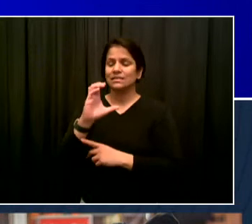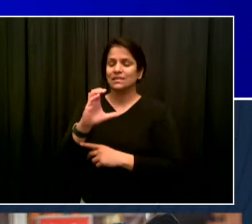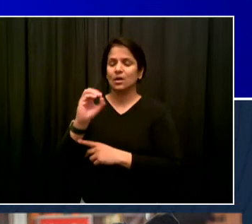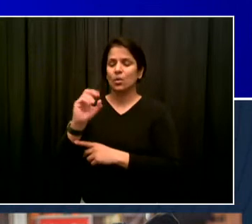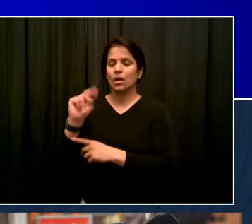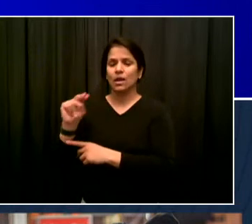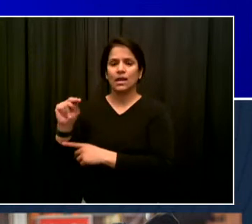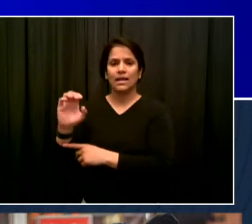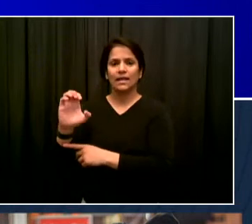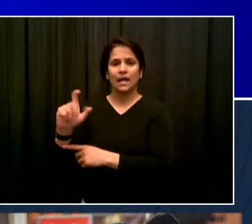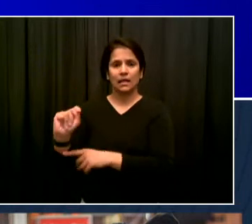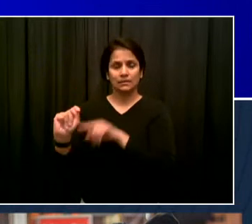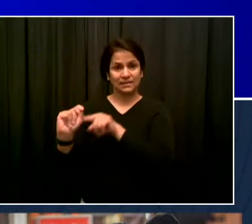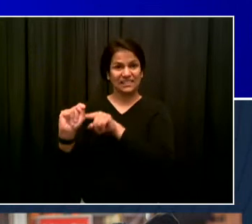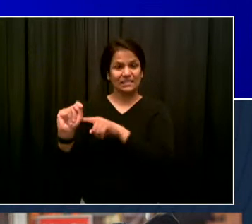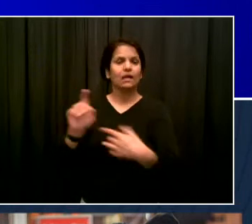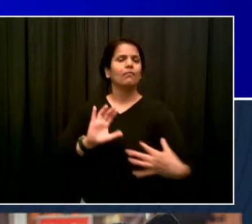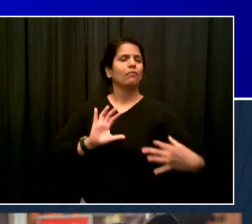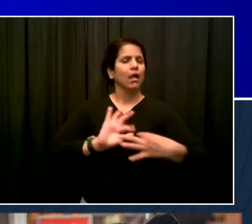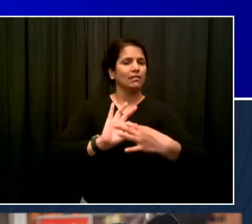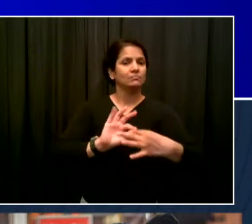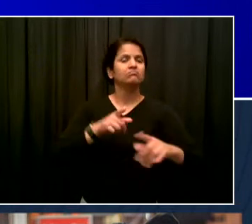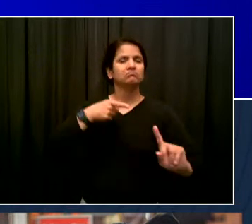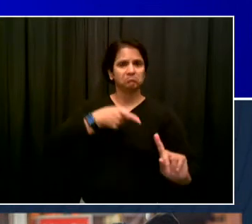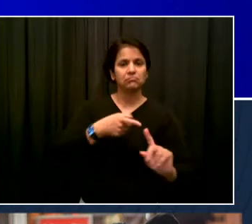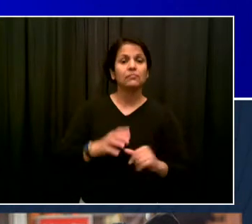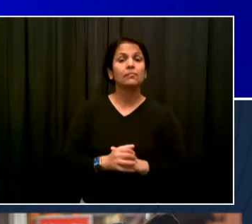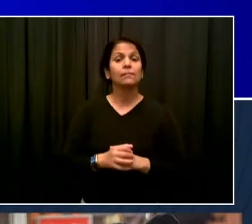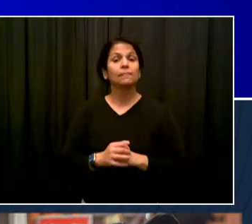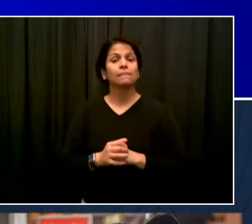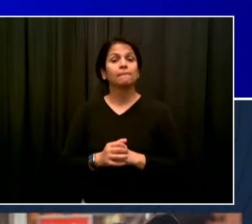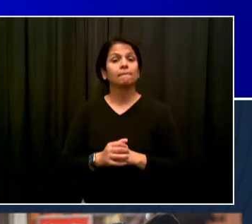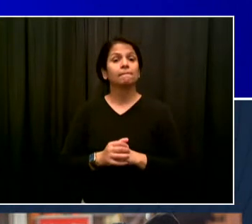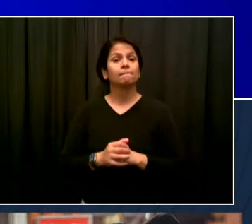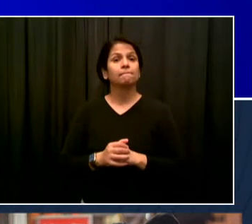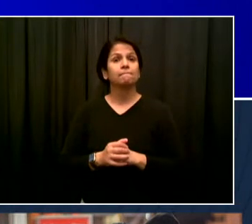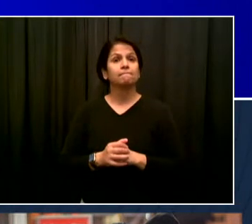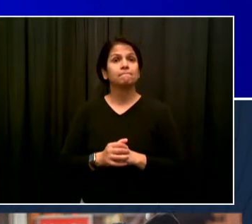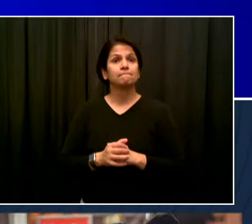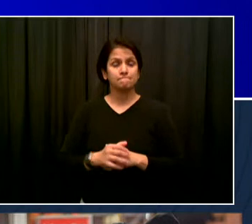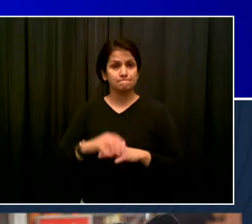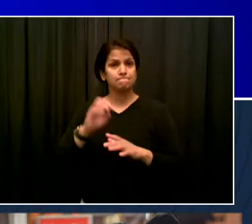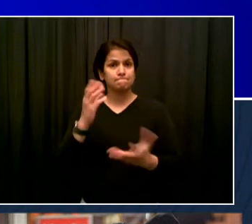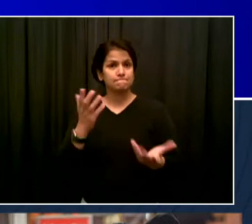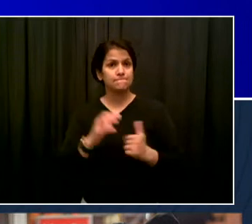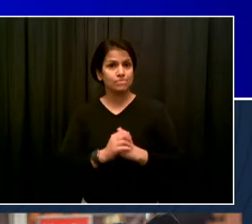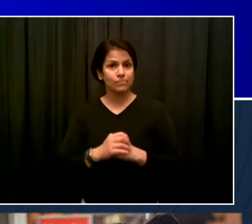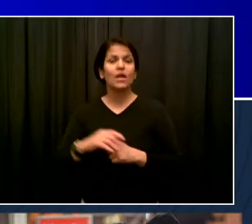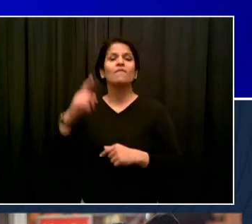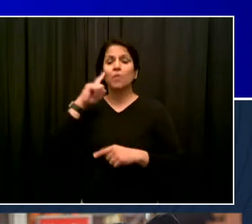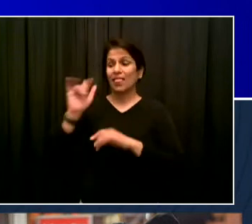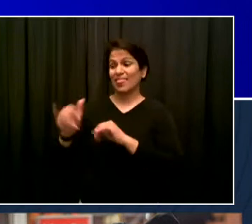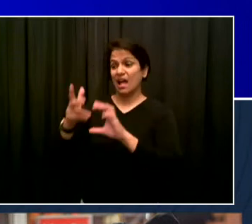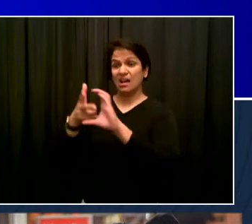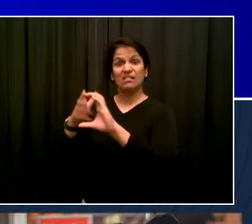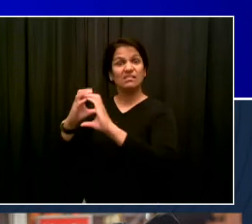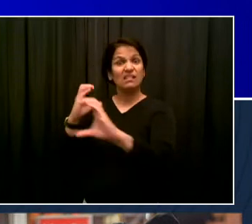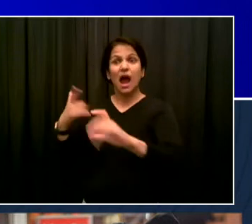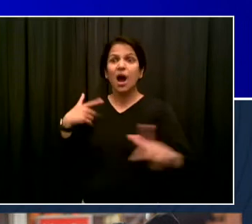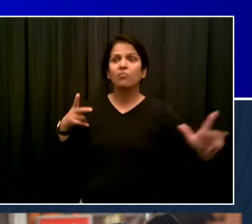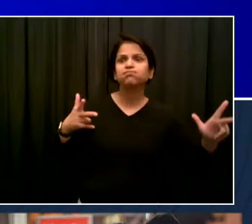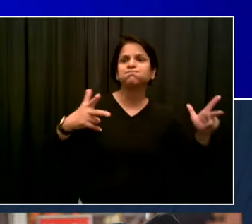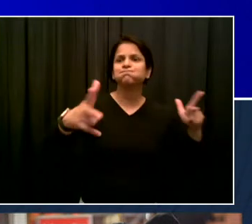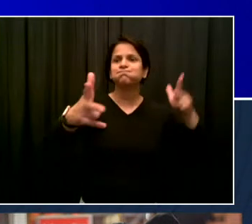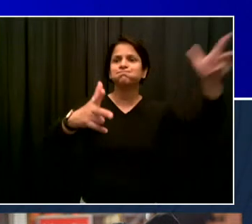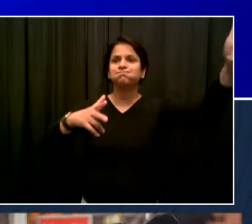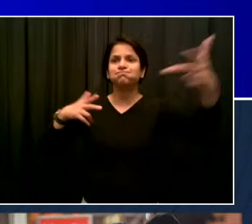treatment teams. Connect will serve up to 850 people with serious mental illness. And it will help people stay connected